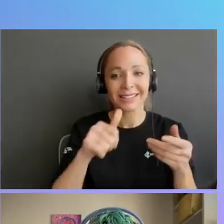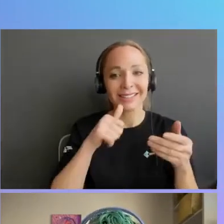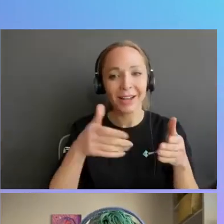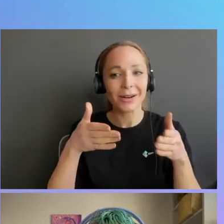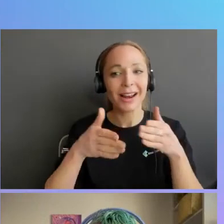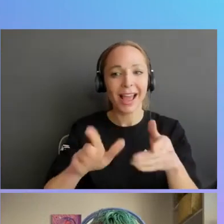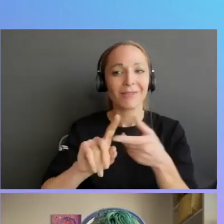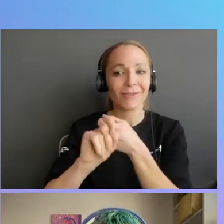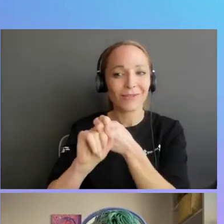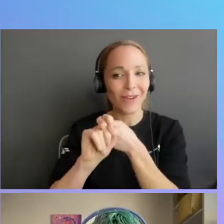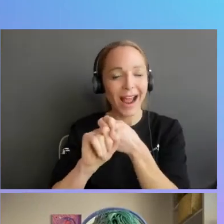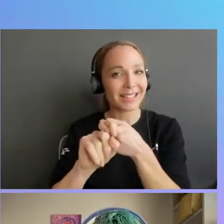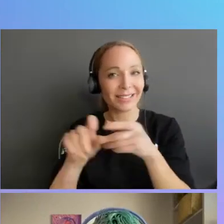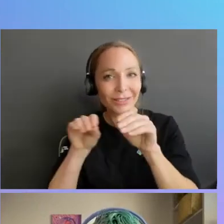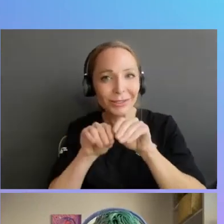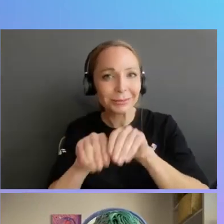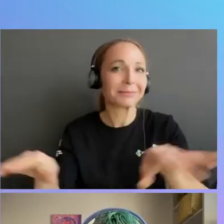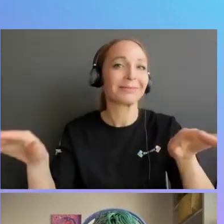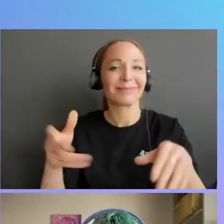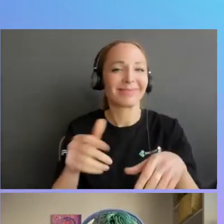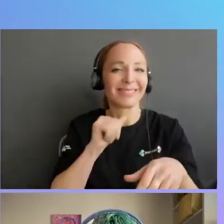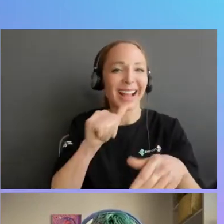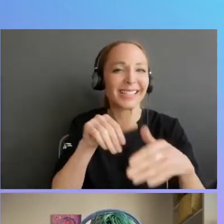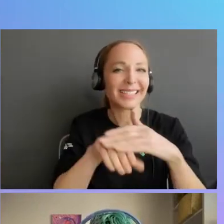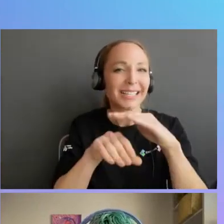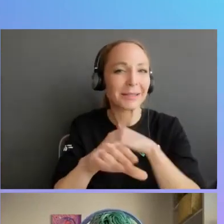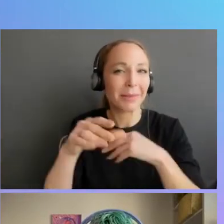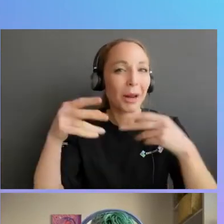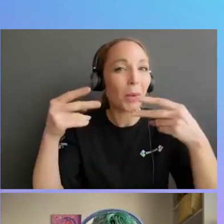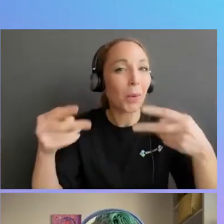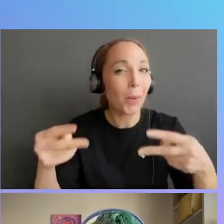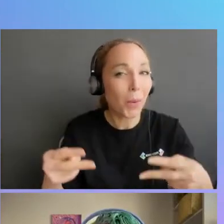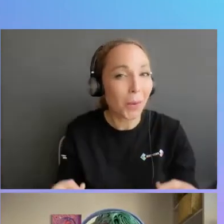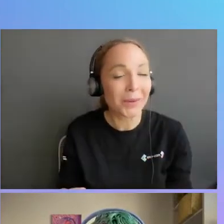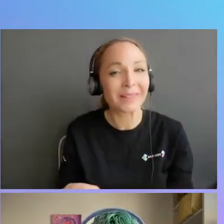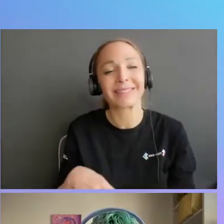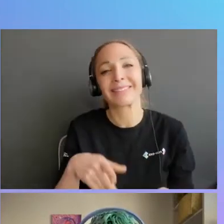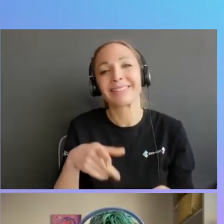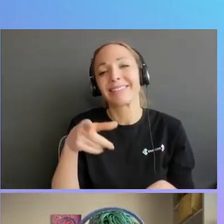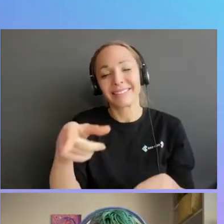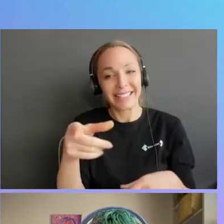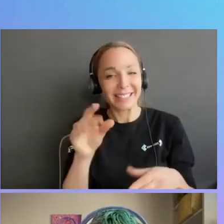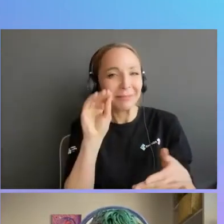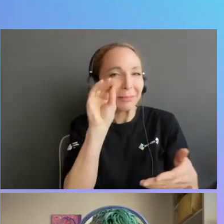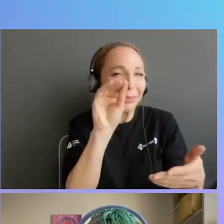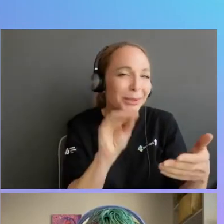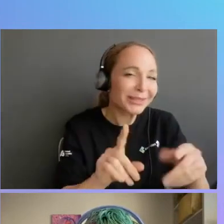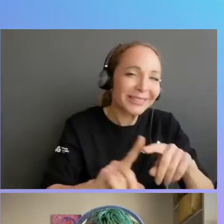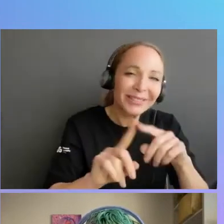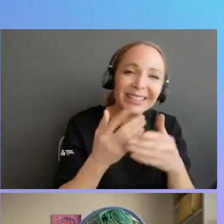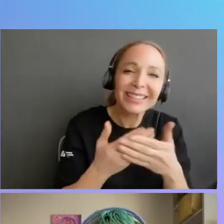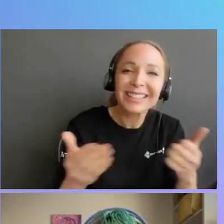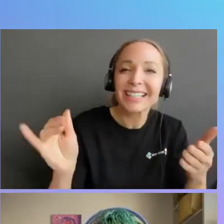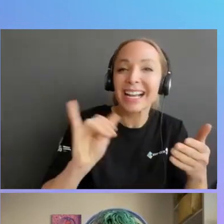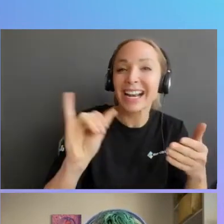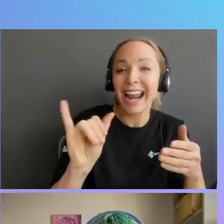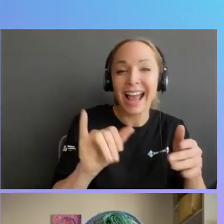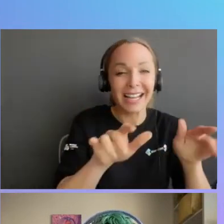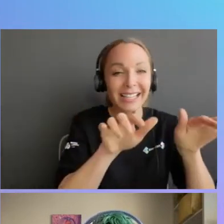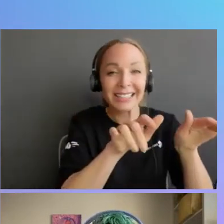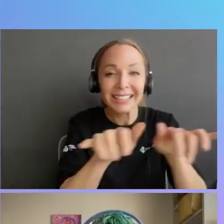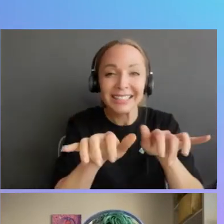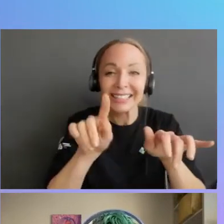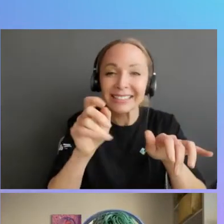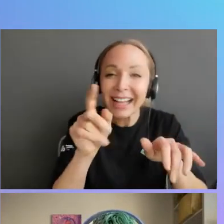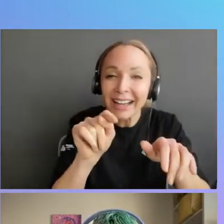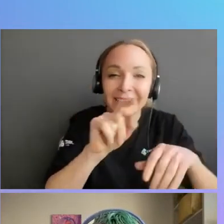accessibility in mind, including styles covering everything from typography to colors and React components that are designed to be inclusive of